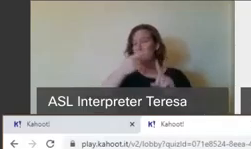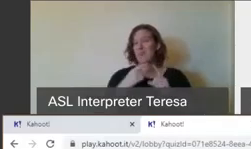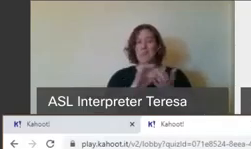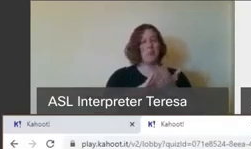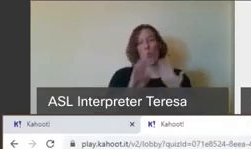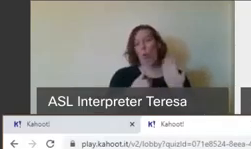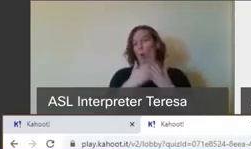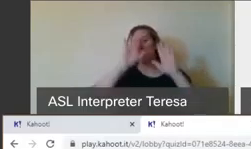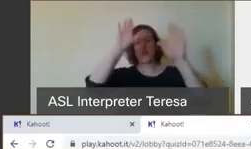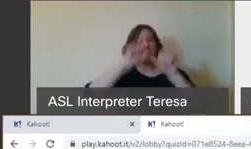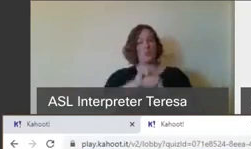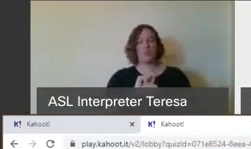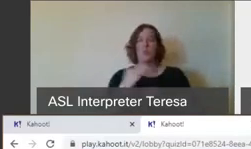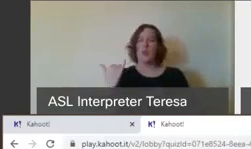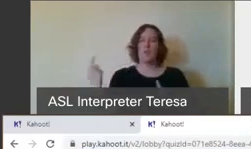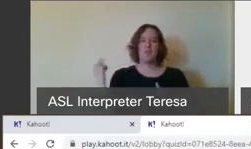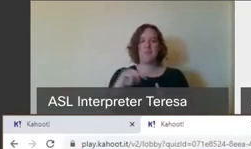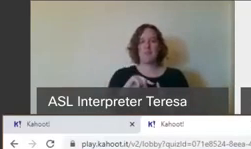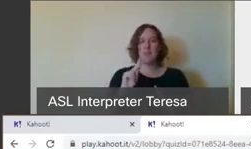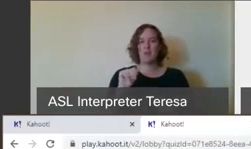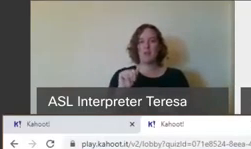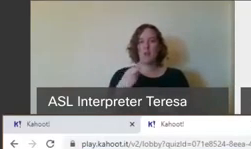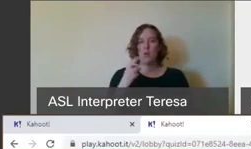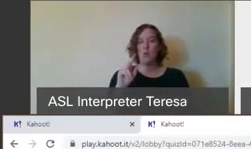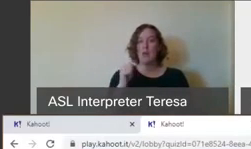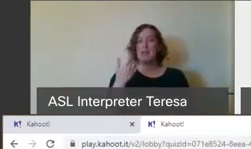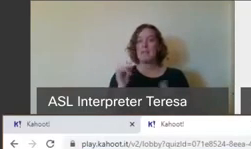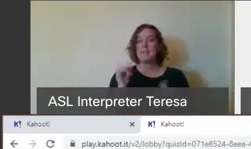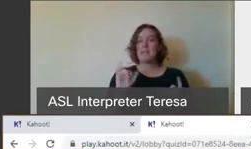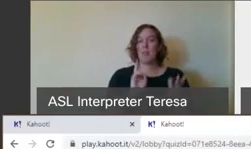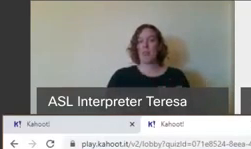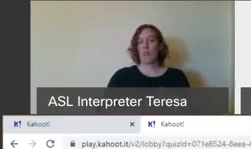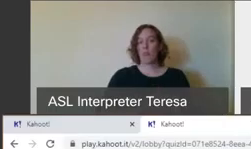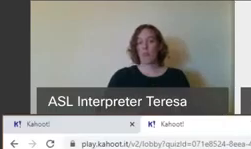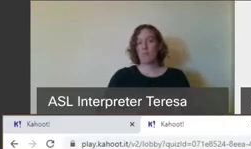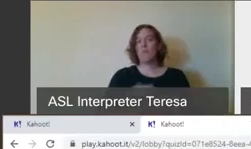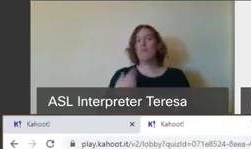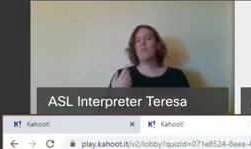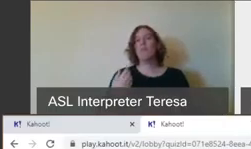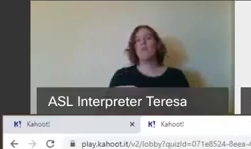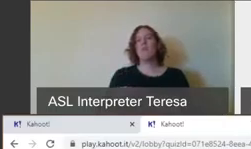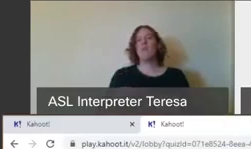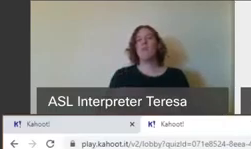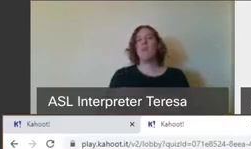doing. So moving back on to Kahoot, I see people are still logging in. And I'm joined with Michael Siegelman, our nurse educator.